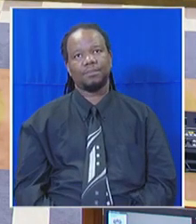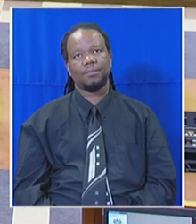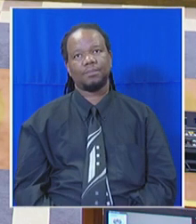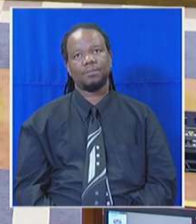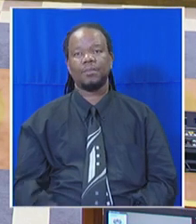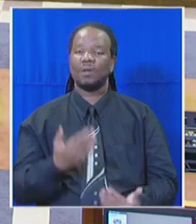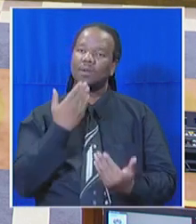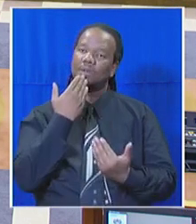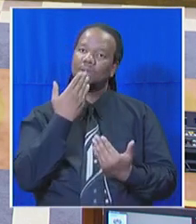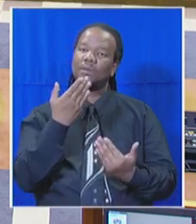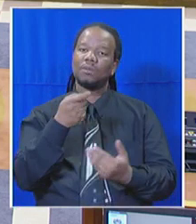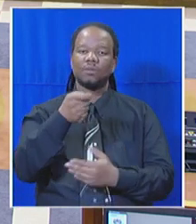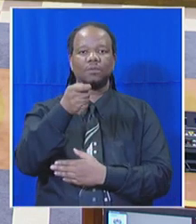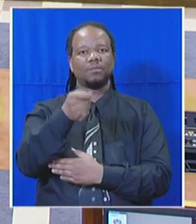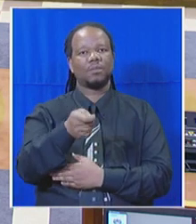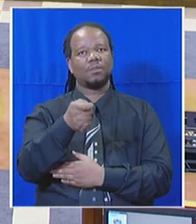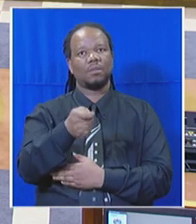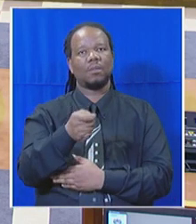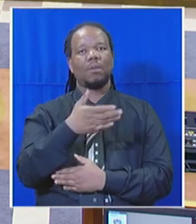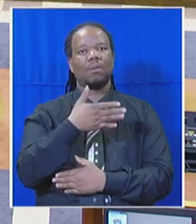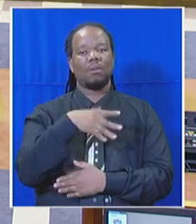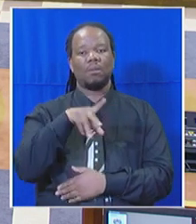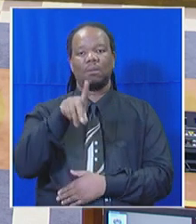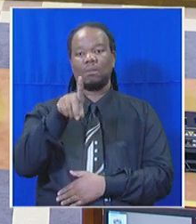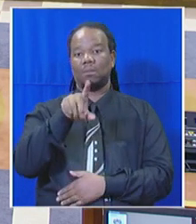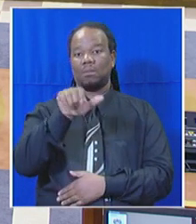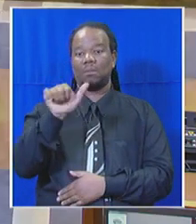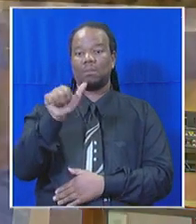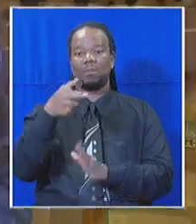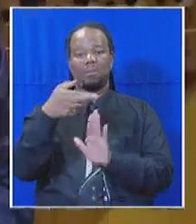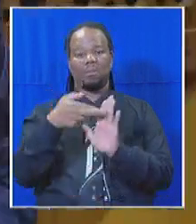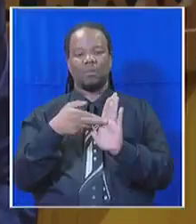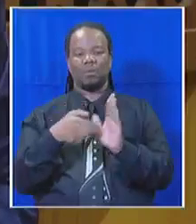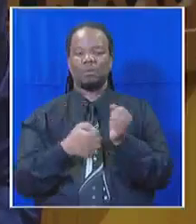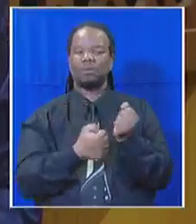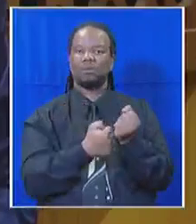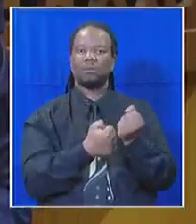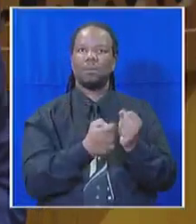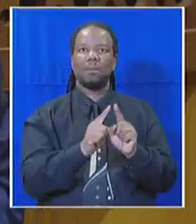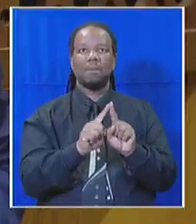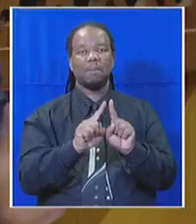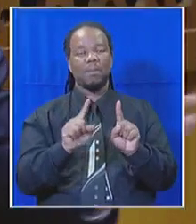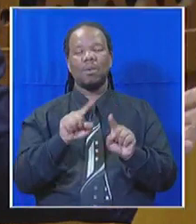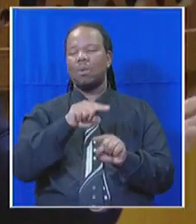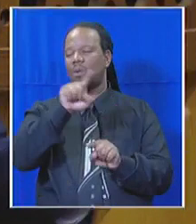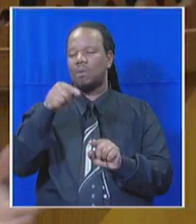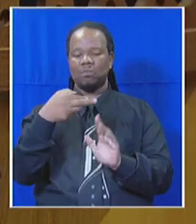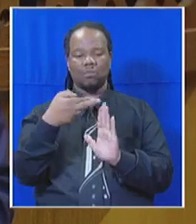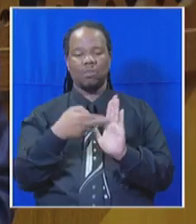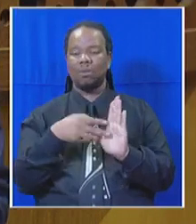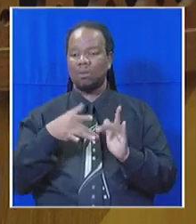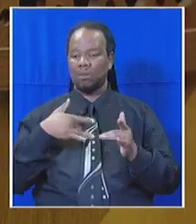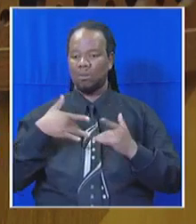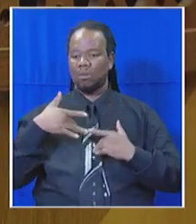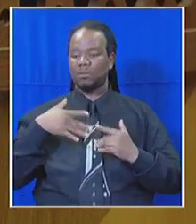Thank you, Speaker. I must just say the DA does support this report because all of our concerns have been included in the report, and so I think